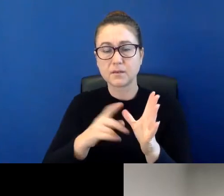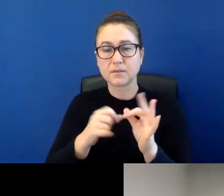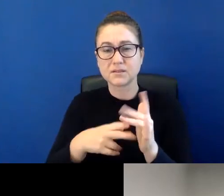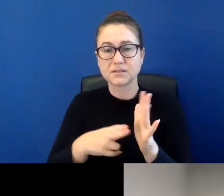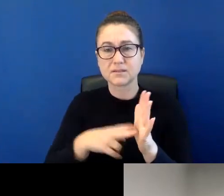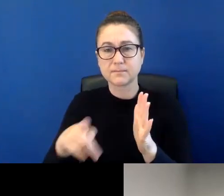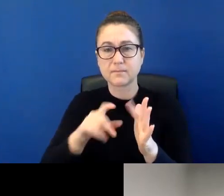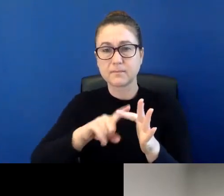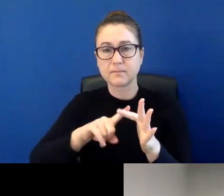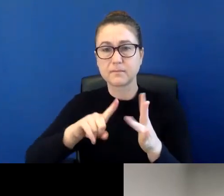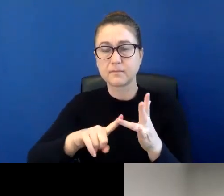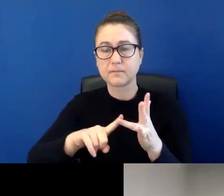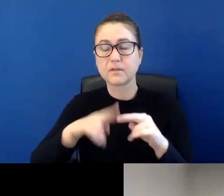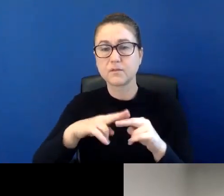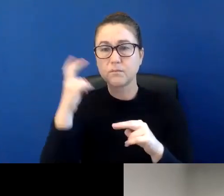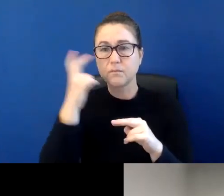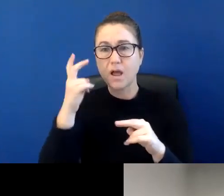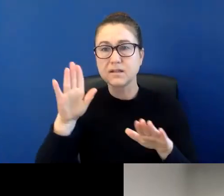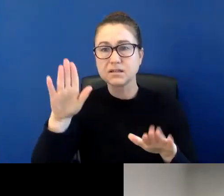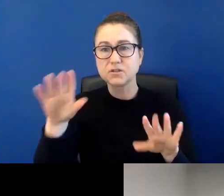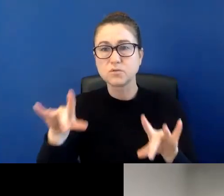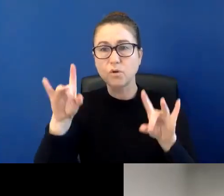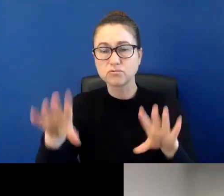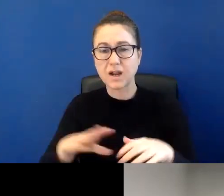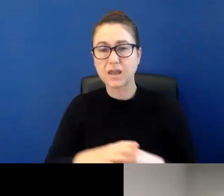Officer of Blind Citizens Australia.